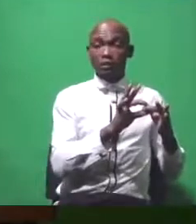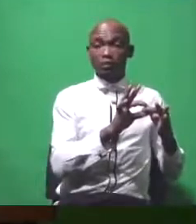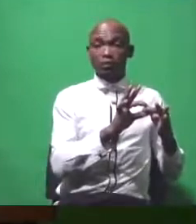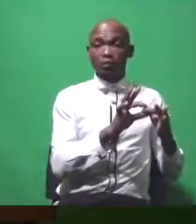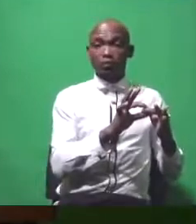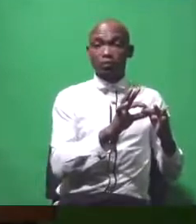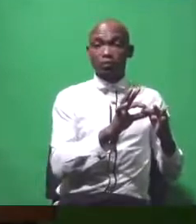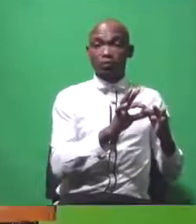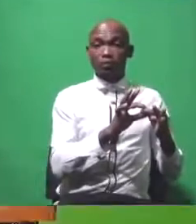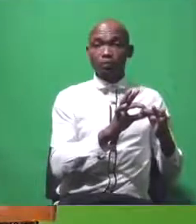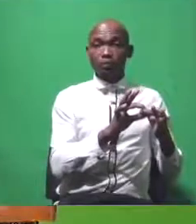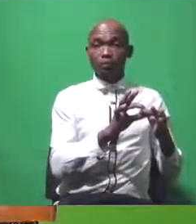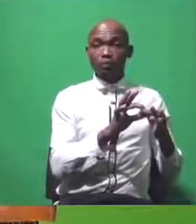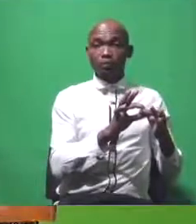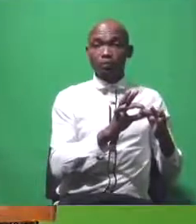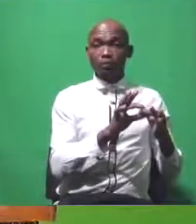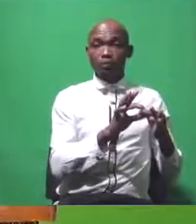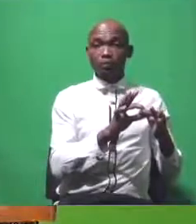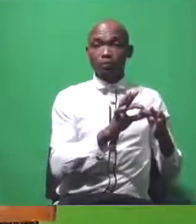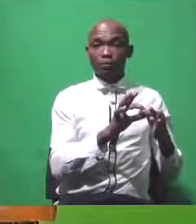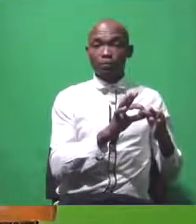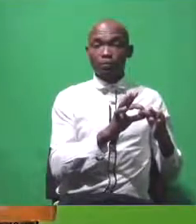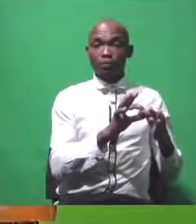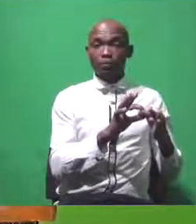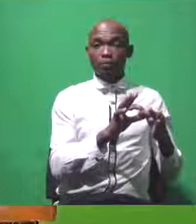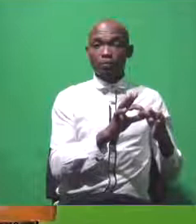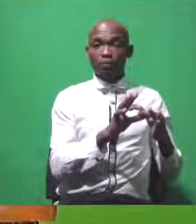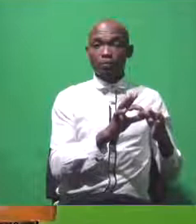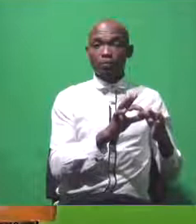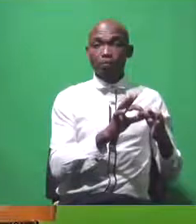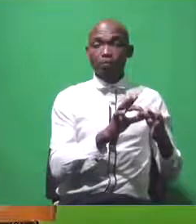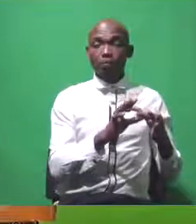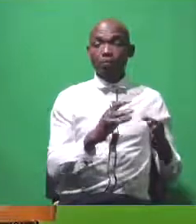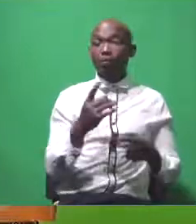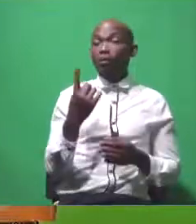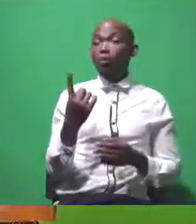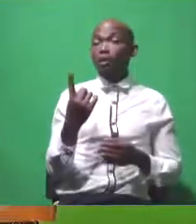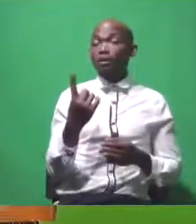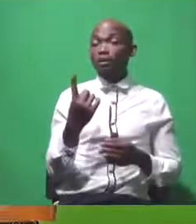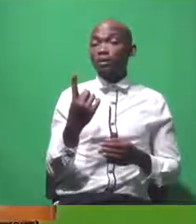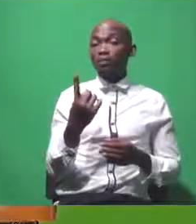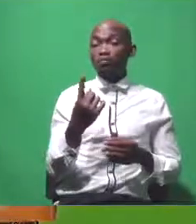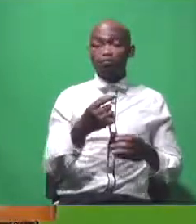One is deals for plant, another one deals for